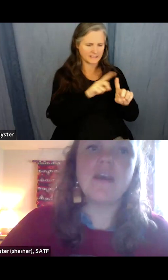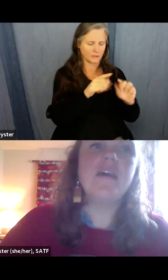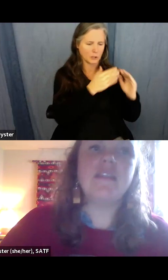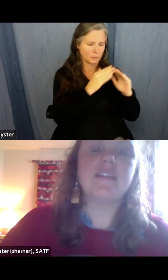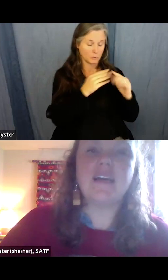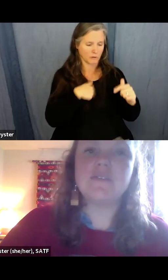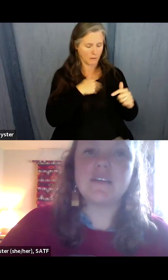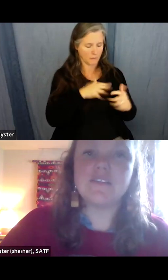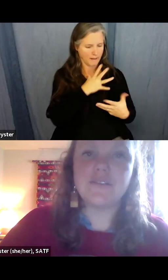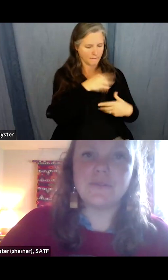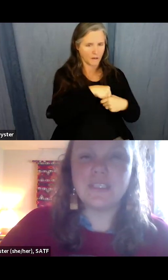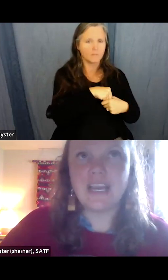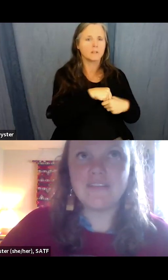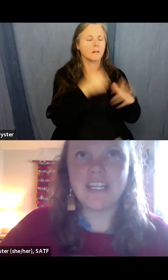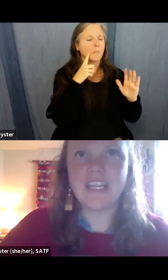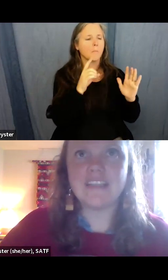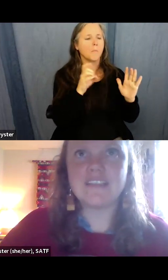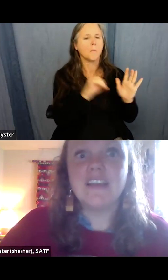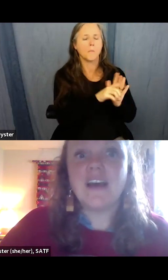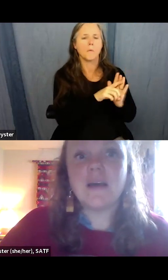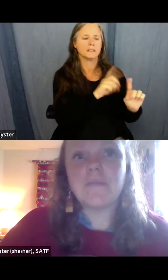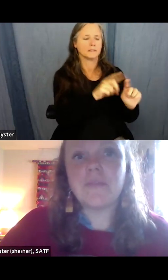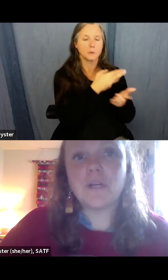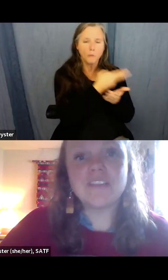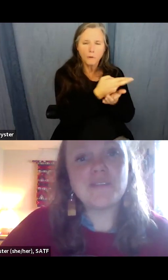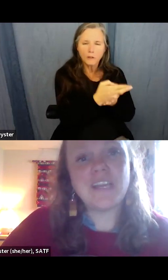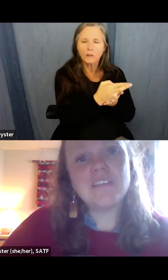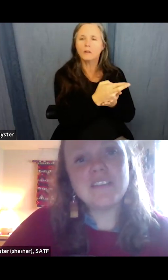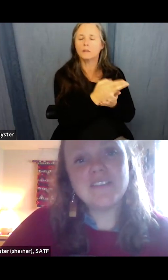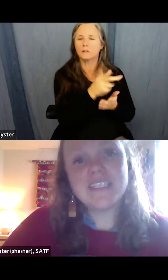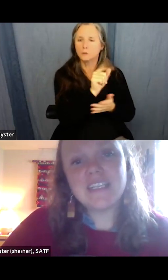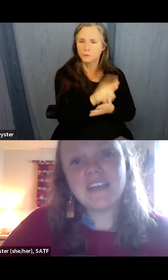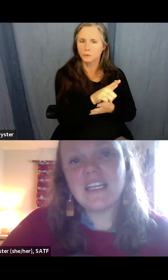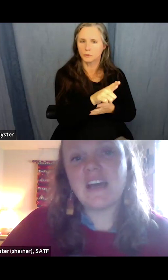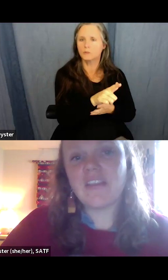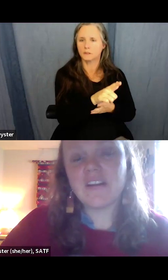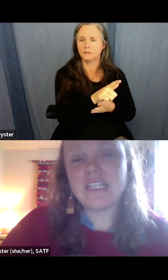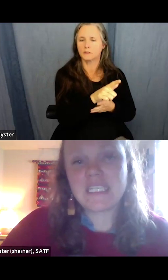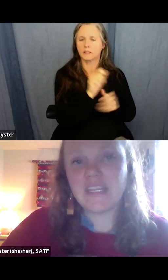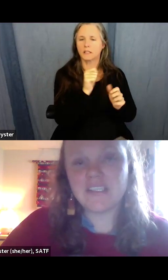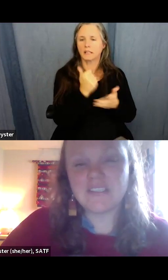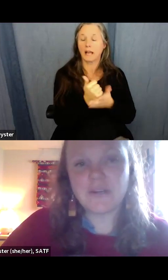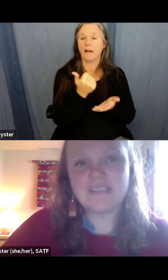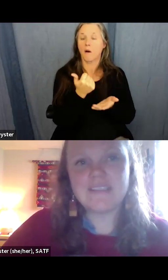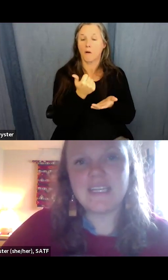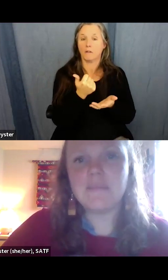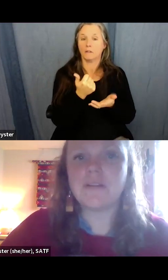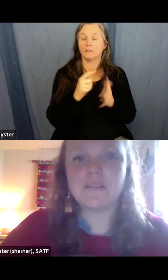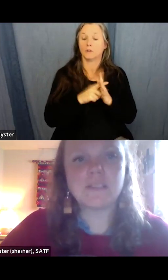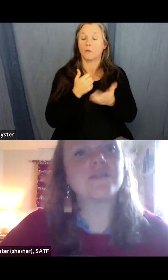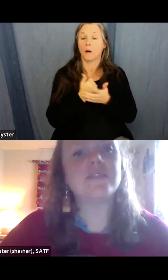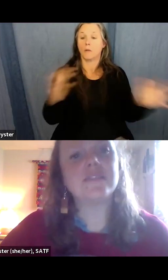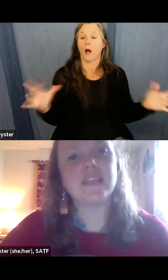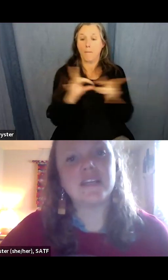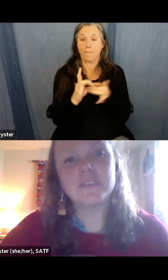map that allows us to navigate Oregon Student Health Survey data and other indicators across the state, but